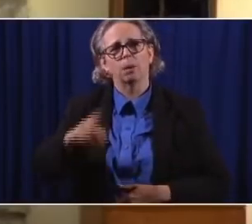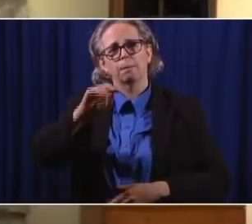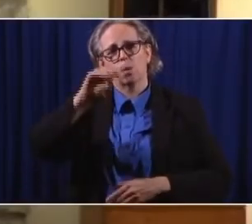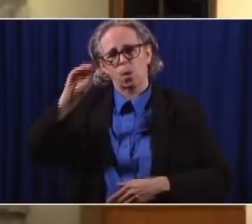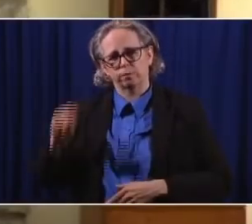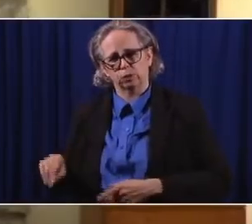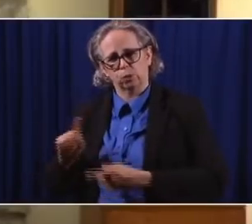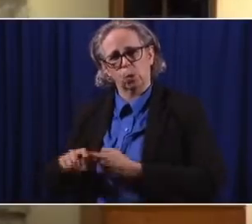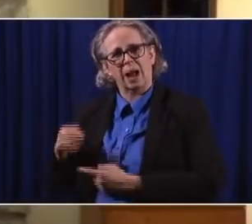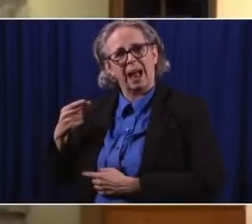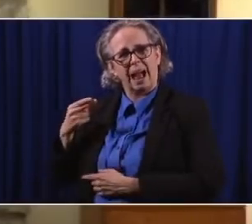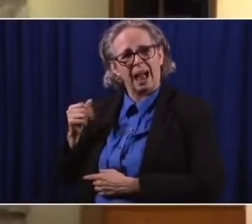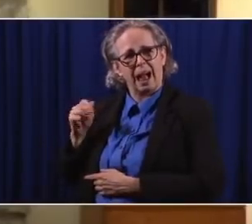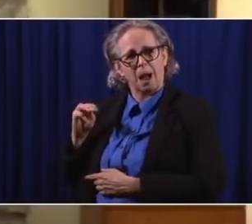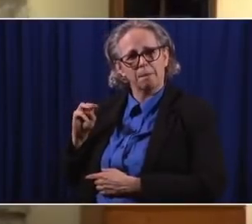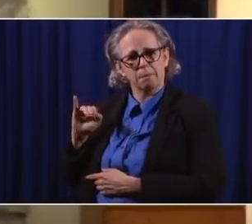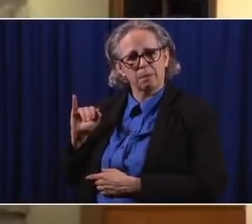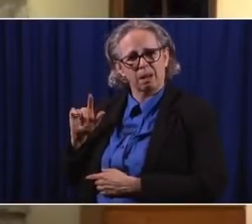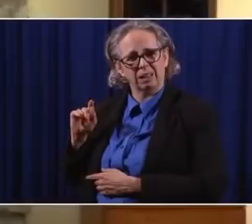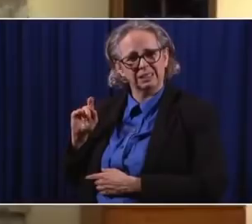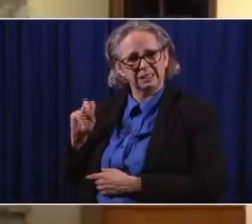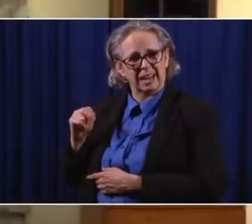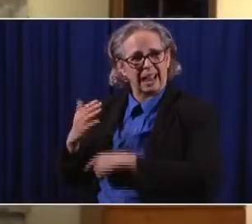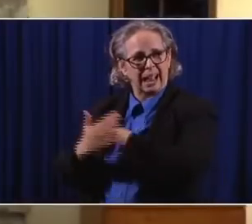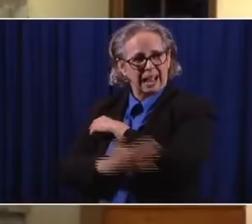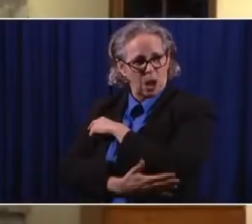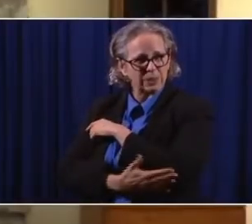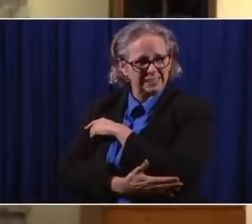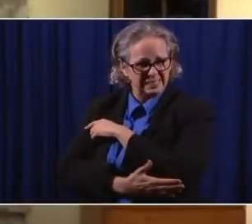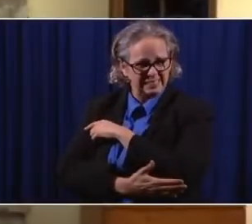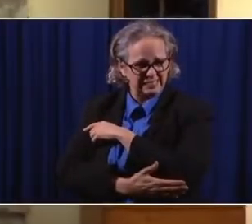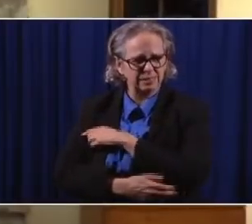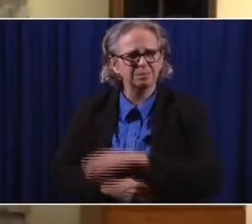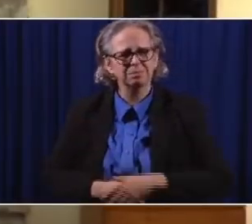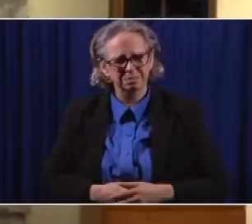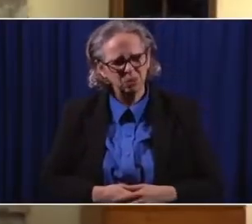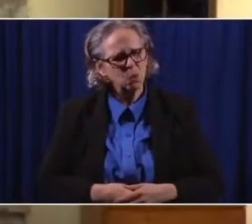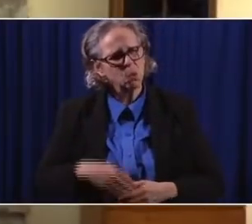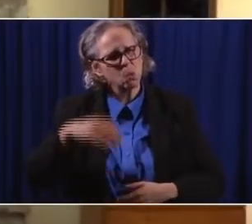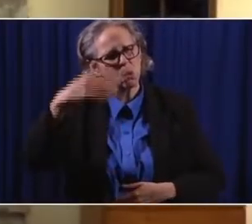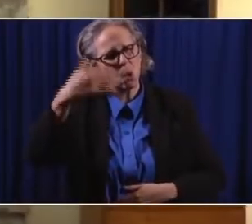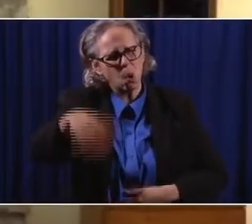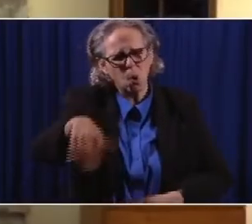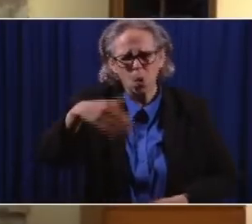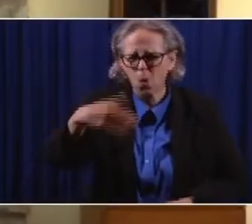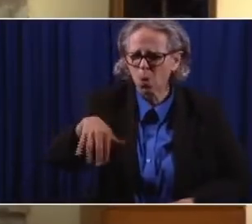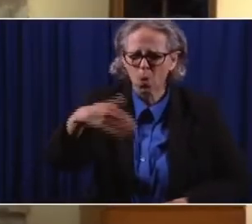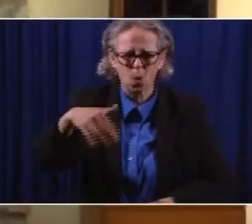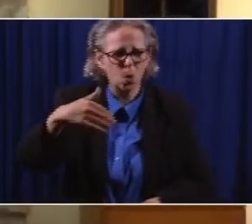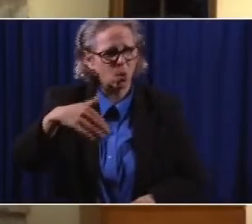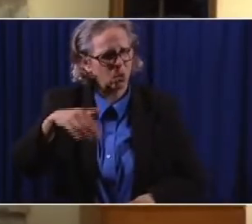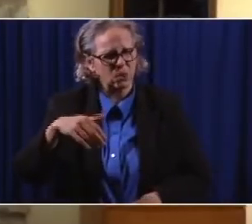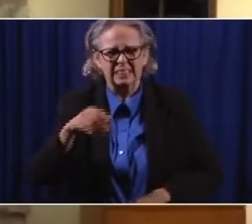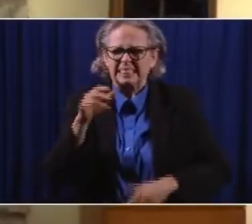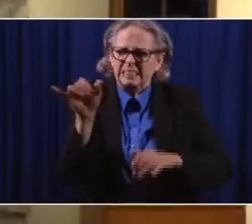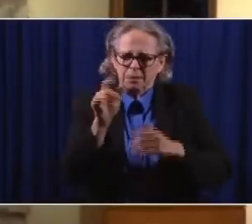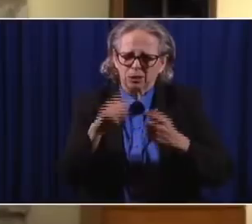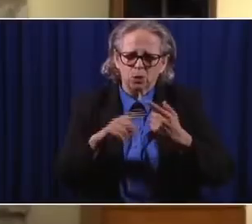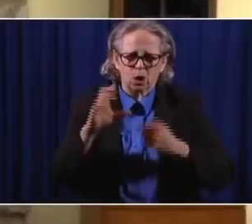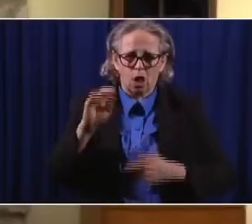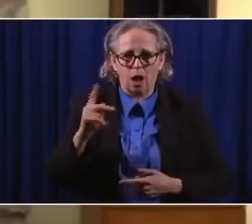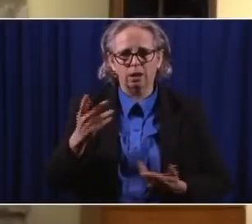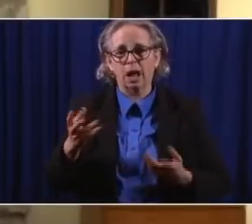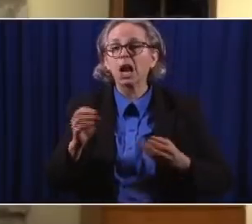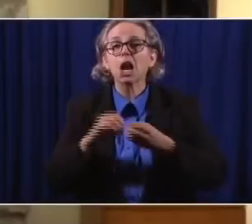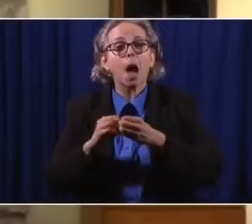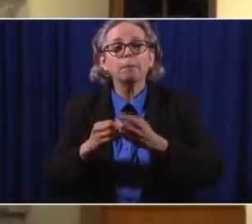is about the same level of cases. They're at the rate of 234 cases